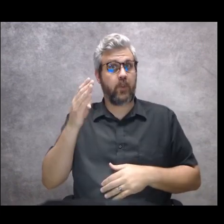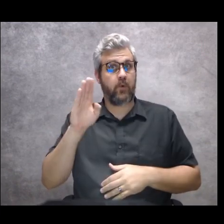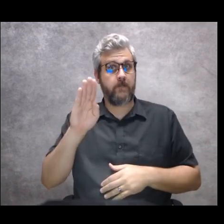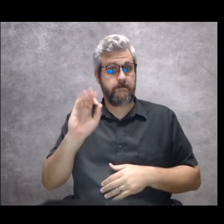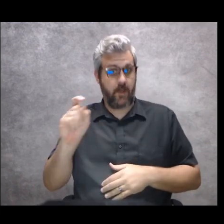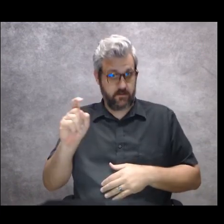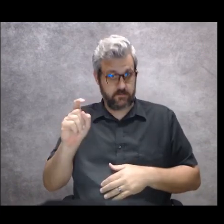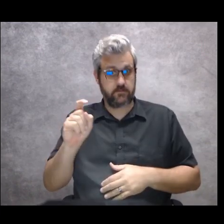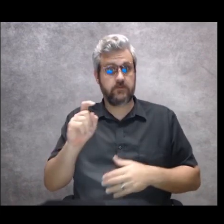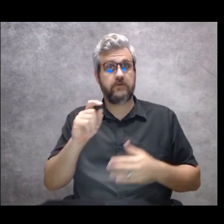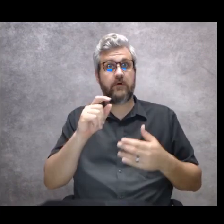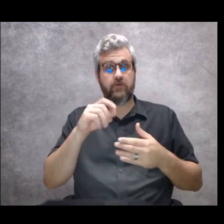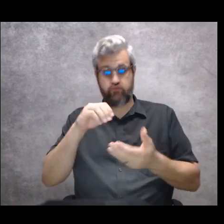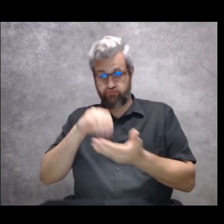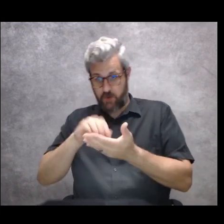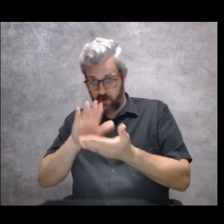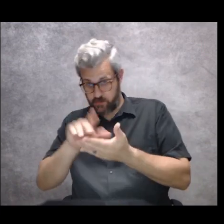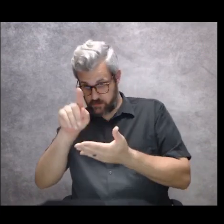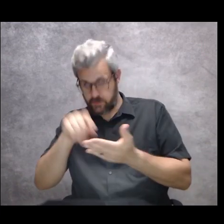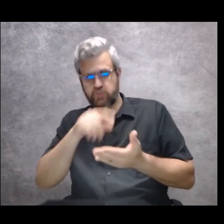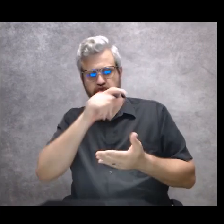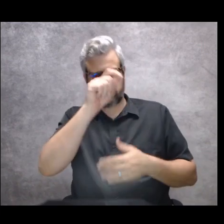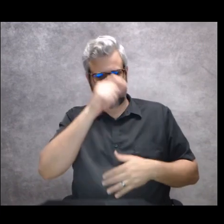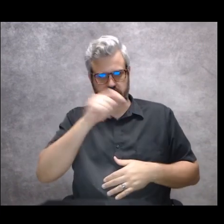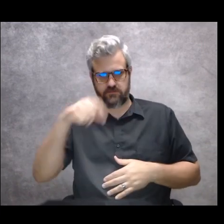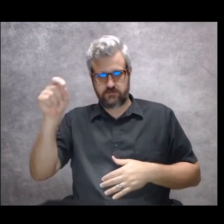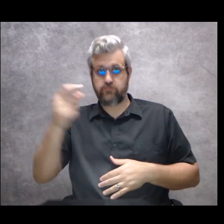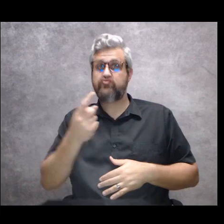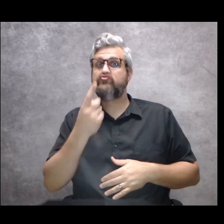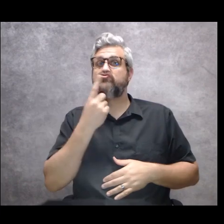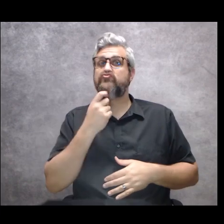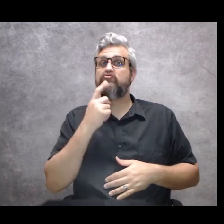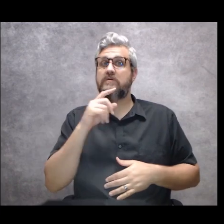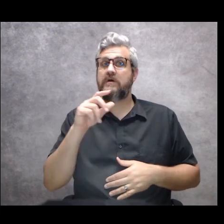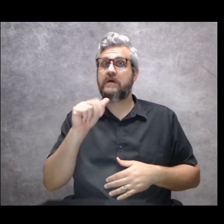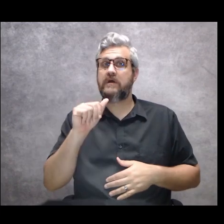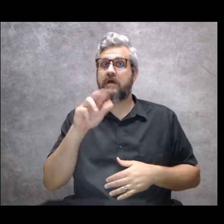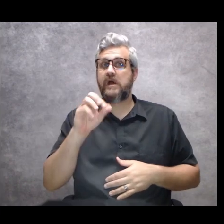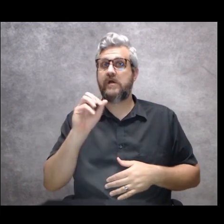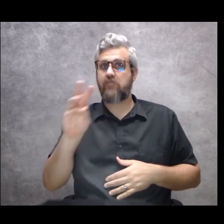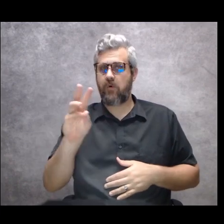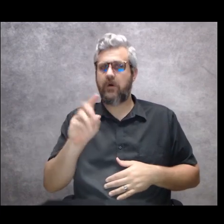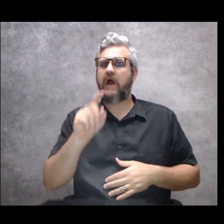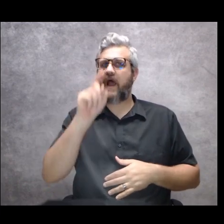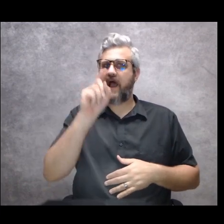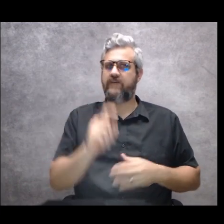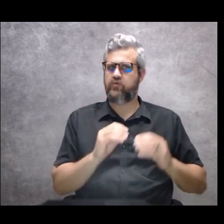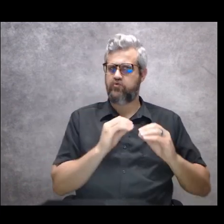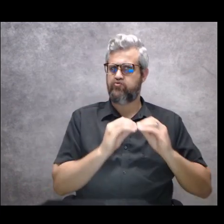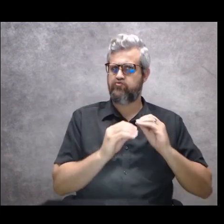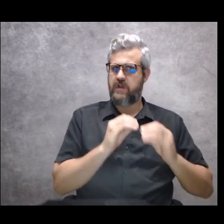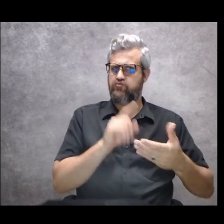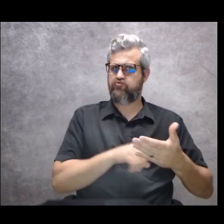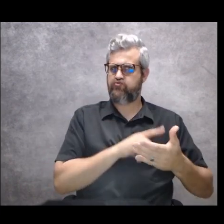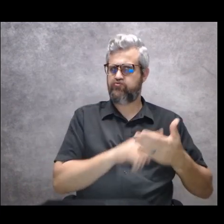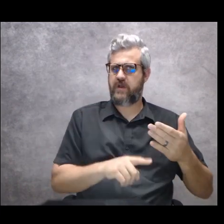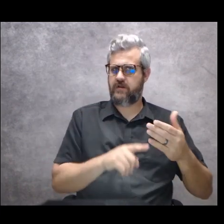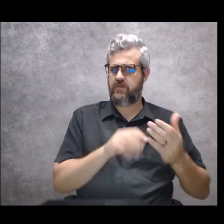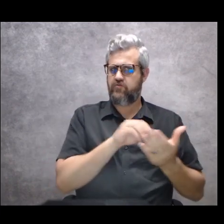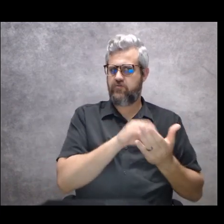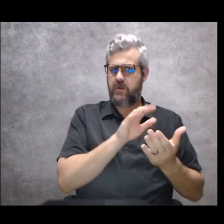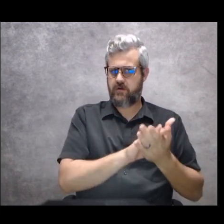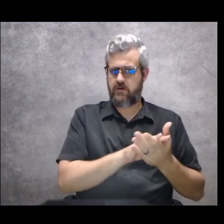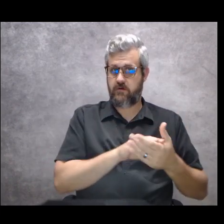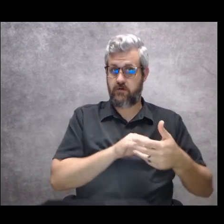record. The red arrows are what need to be checked to correct the record. Only one red arrow box must